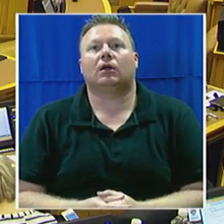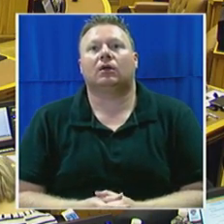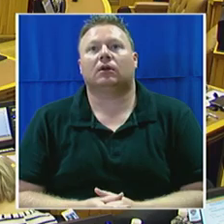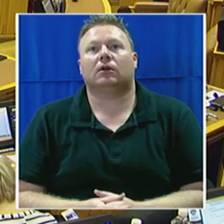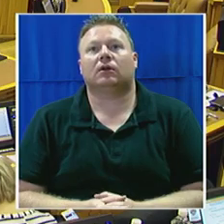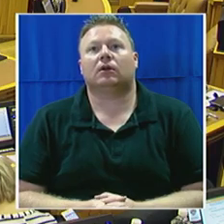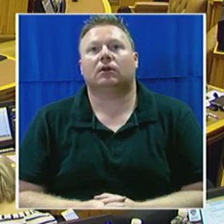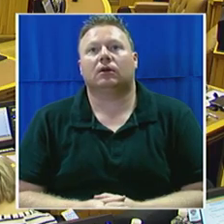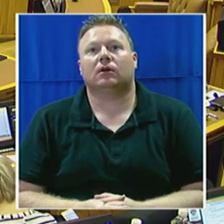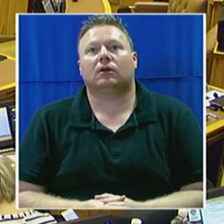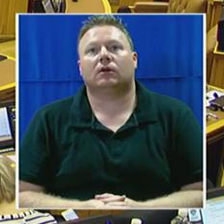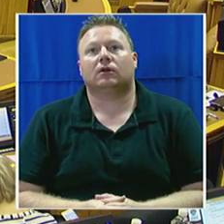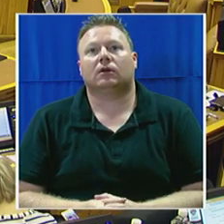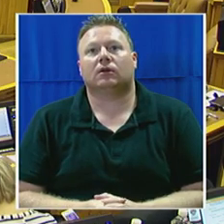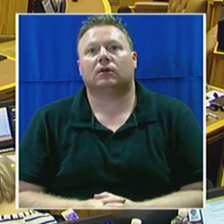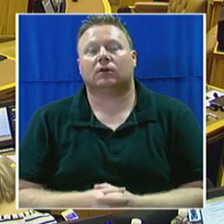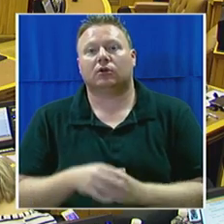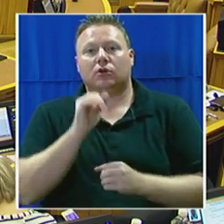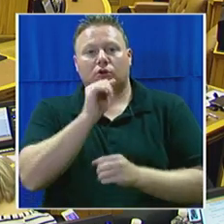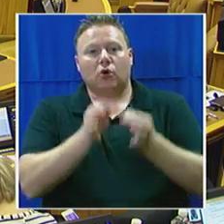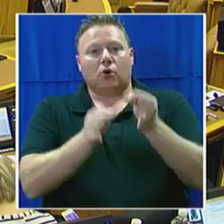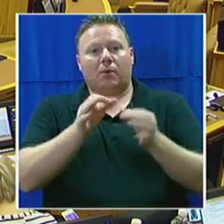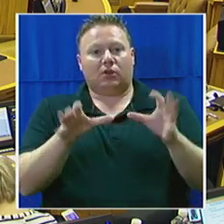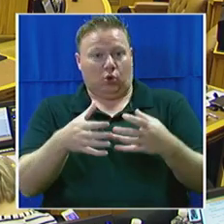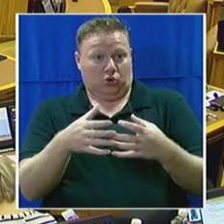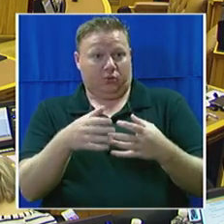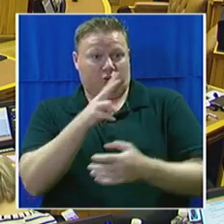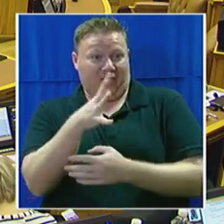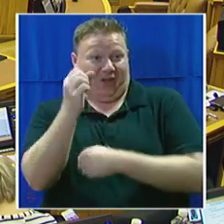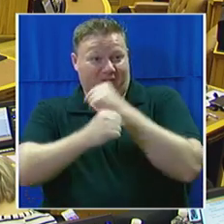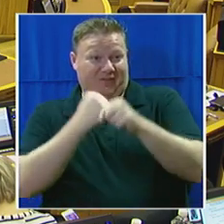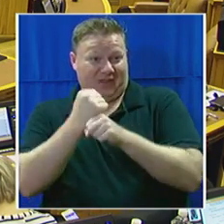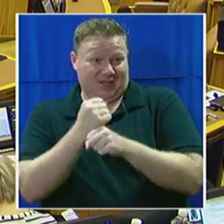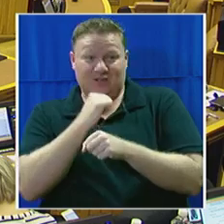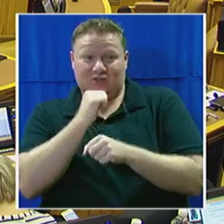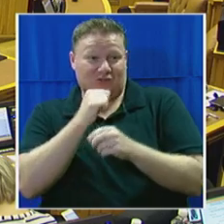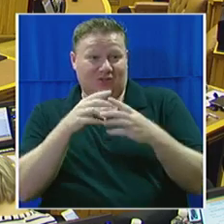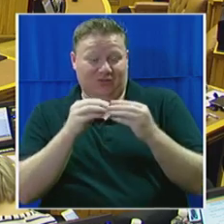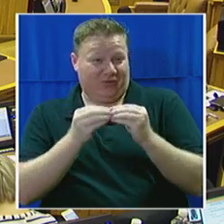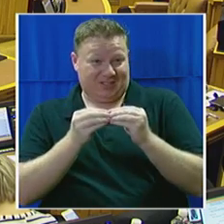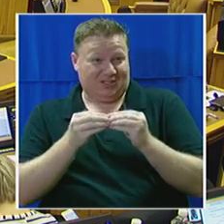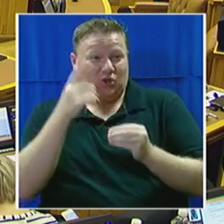Honourable Bumza, your party had 25 years and you didn't fix it, and you think you want us to believe you're going to do it very soon.